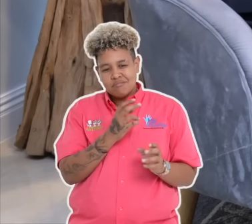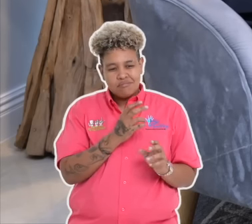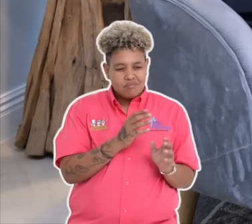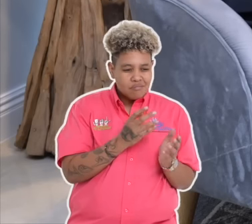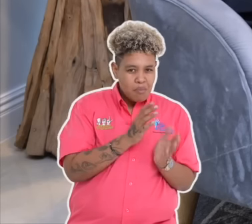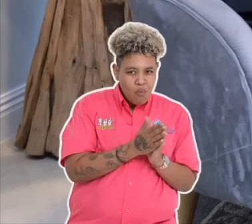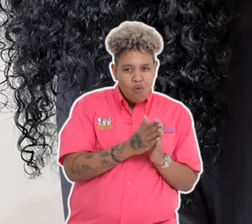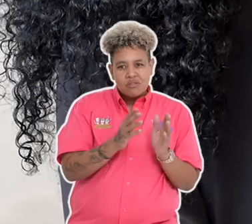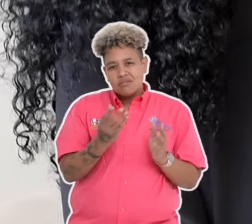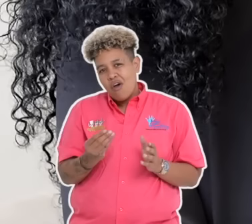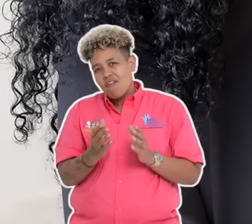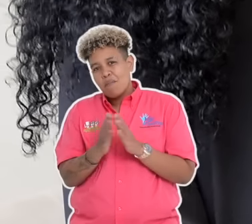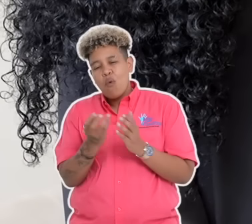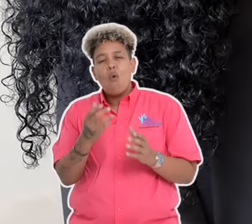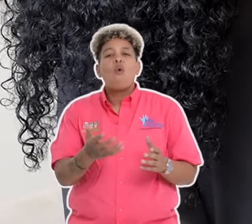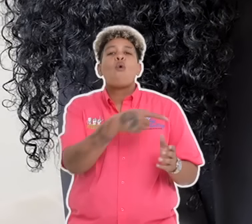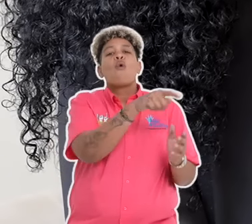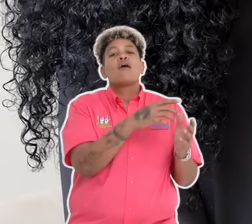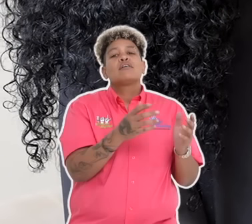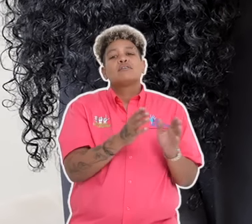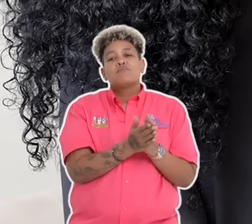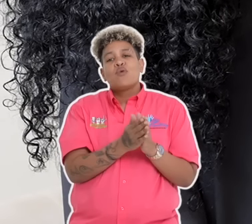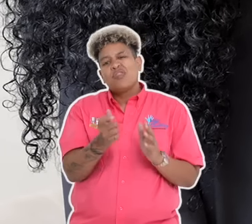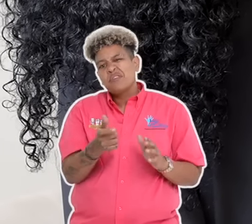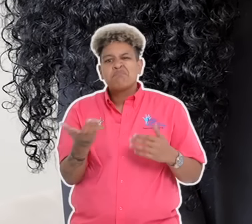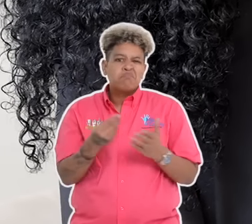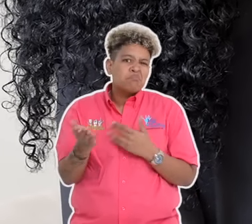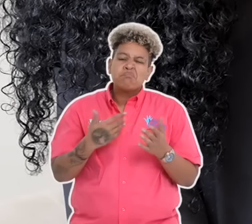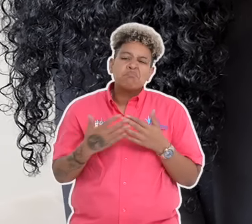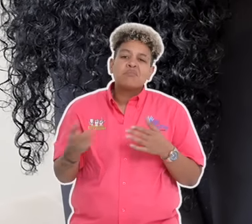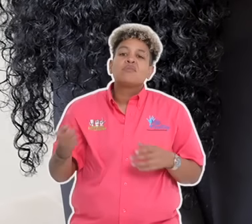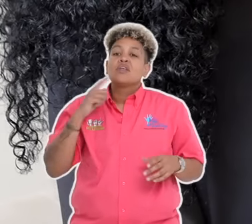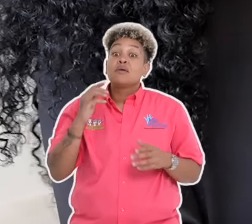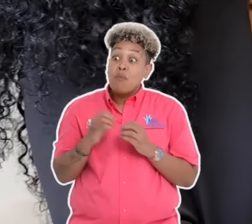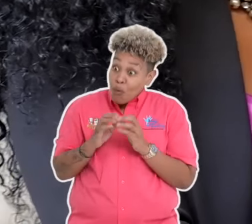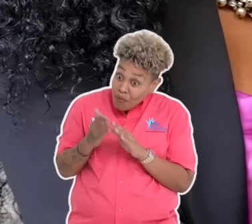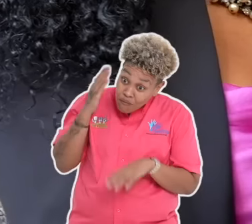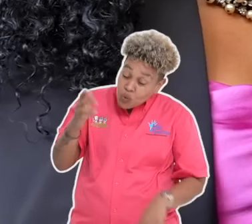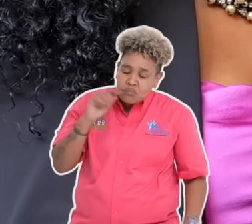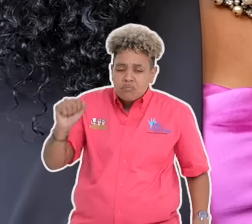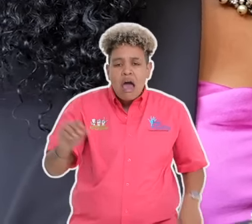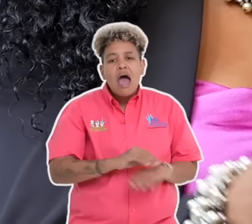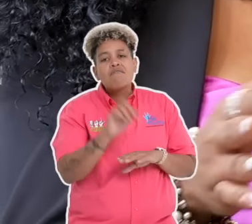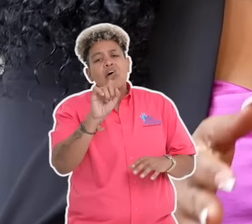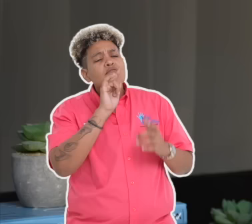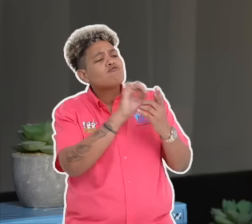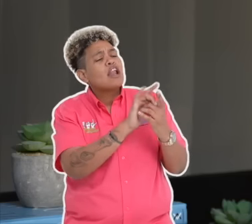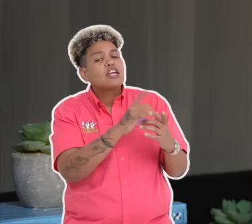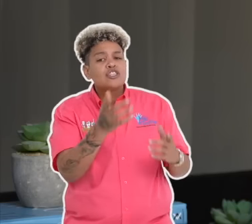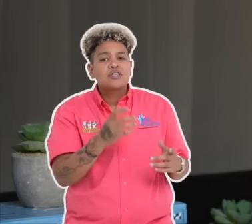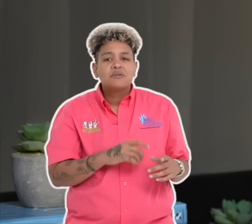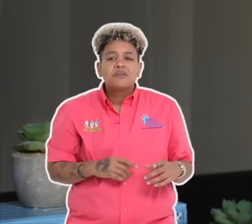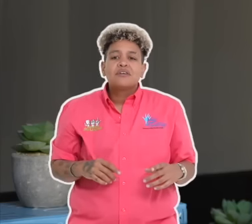Any more books in the future? You know, everyone has been talking yeah. about the next book. So the advice is, some say, okay, you got to do the relationship